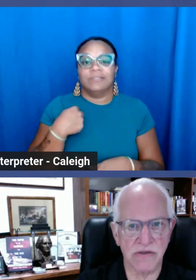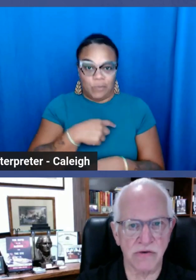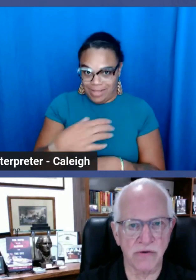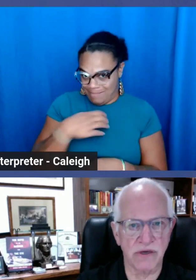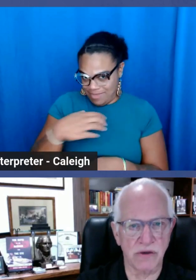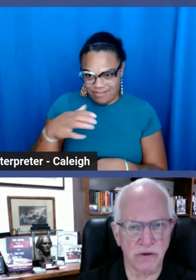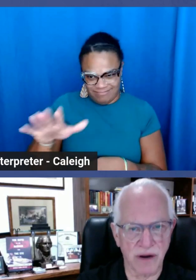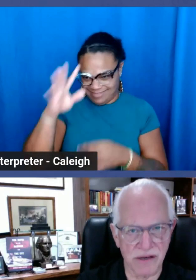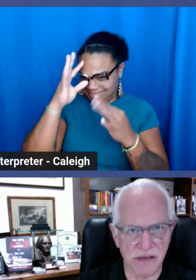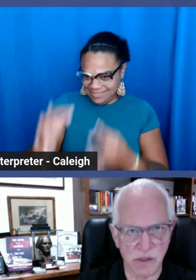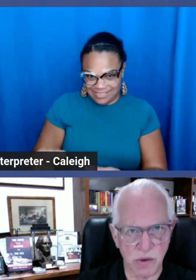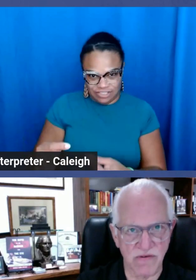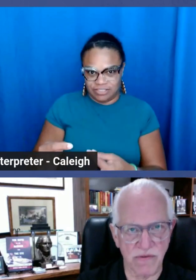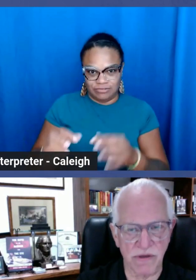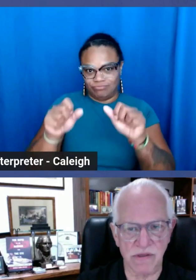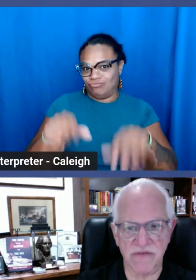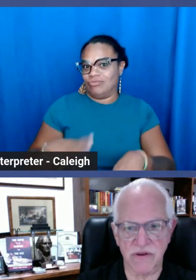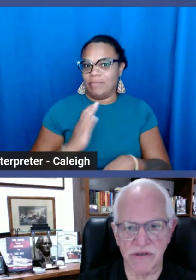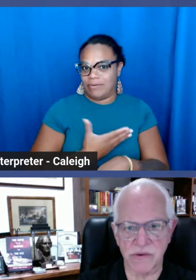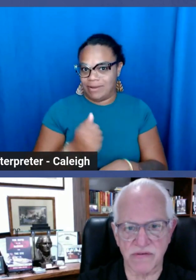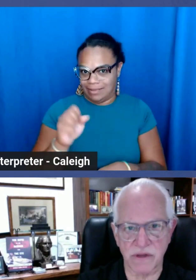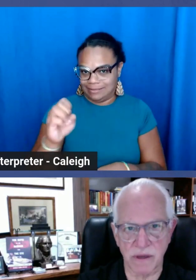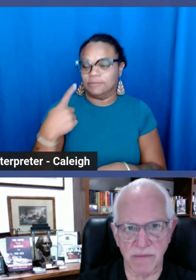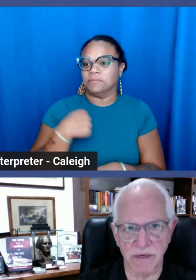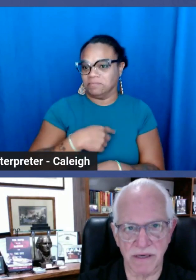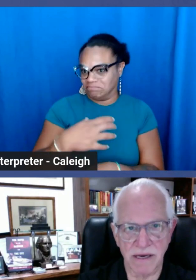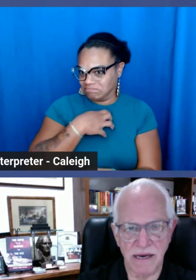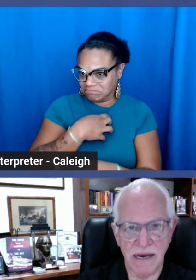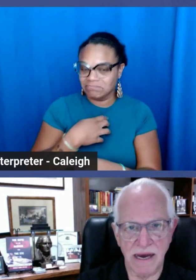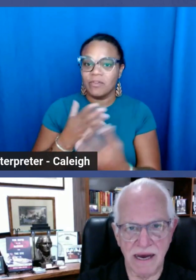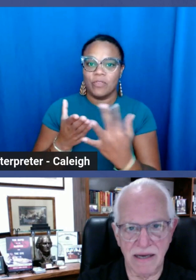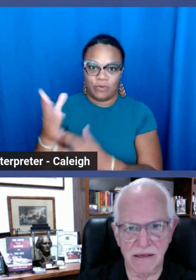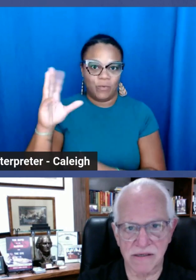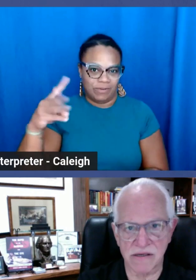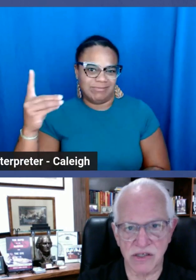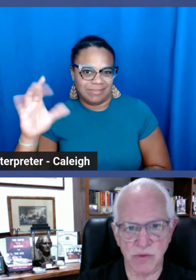decision to the United States Court of Appeals for the District of Columbia,